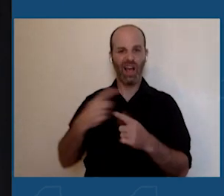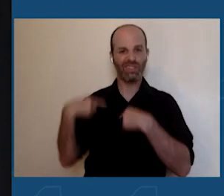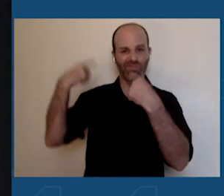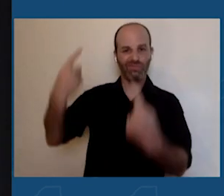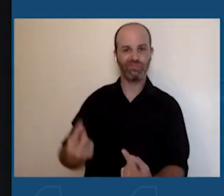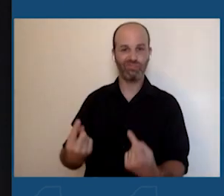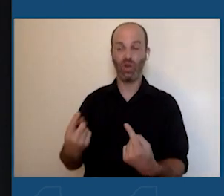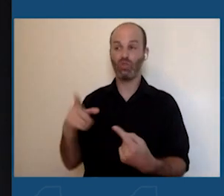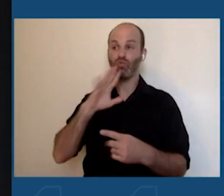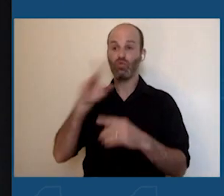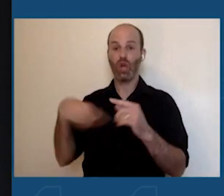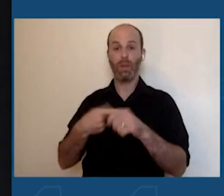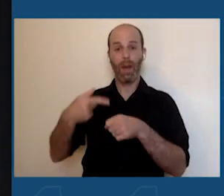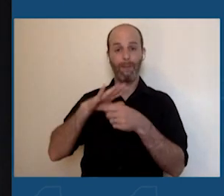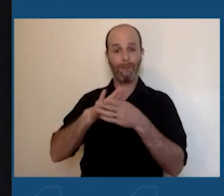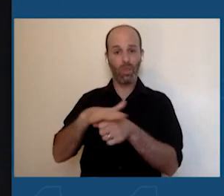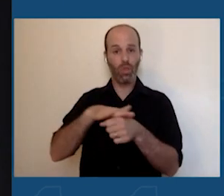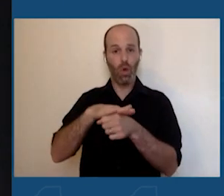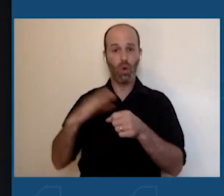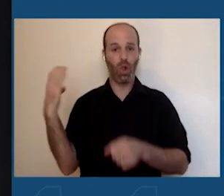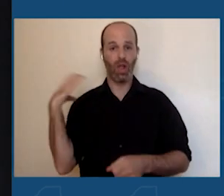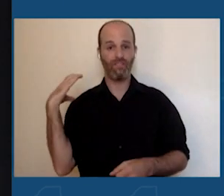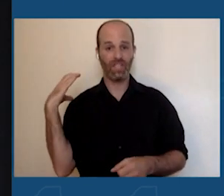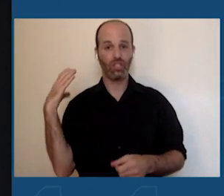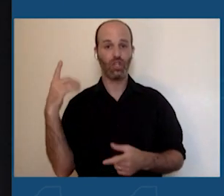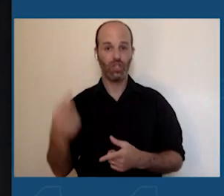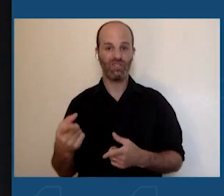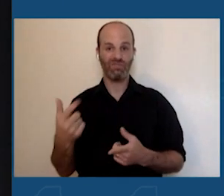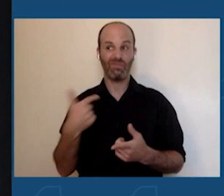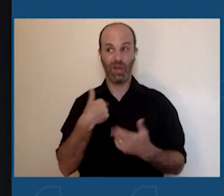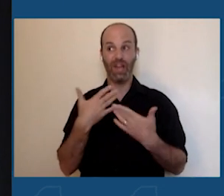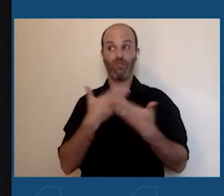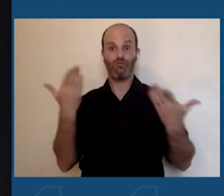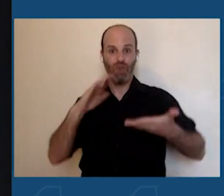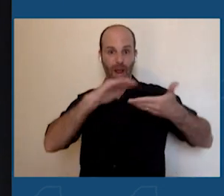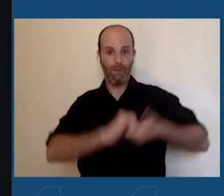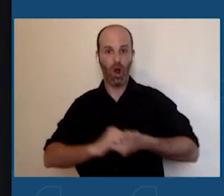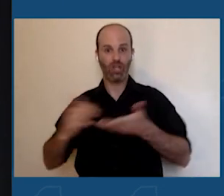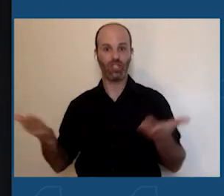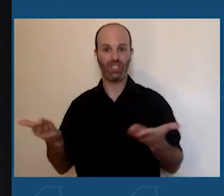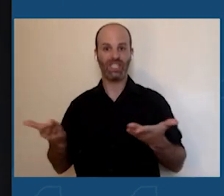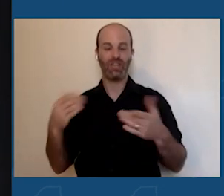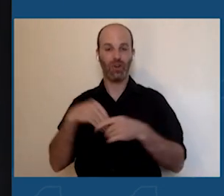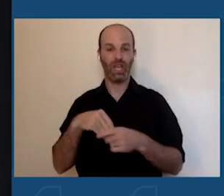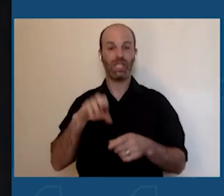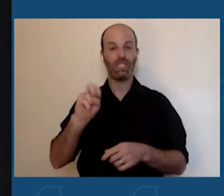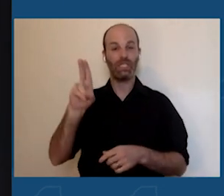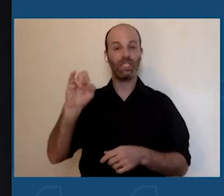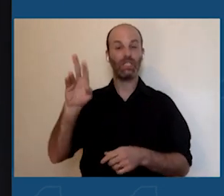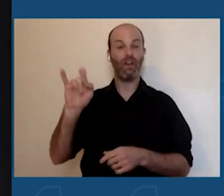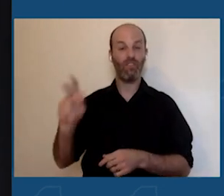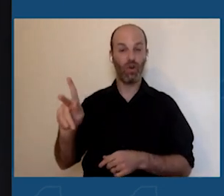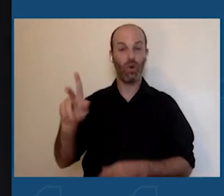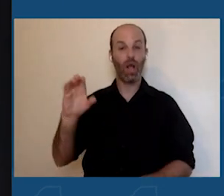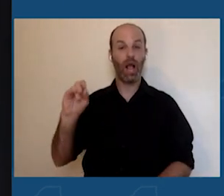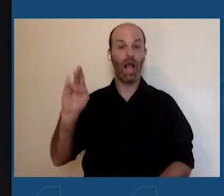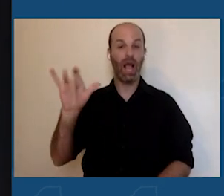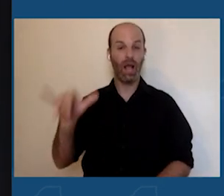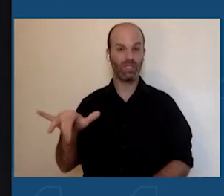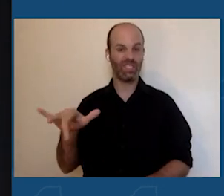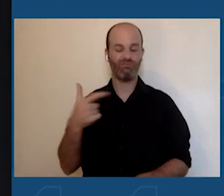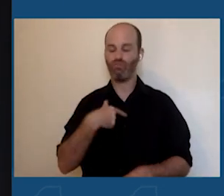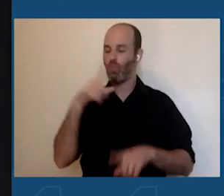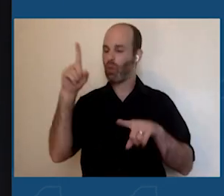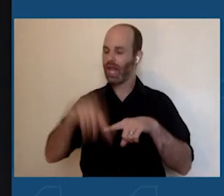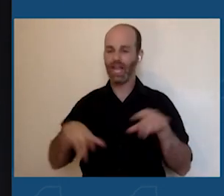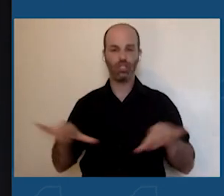official. I have some great partners here in Suffolk County because we can't do this work, this critical work we're